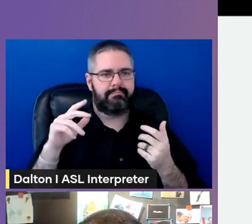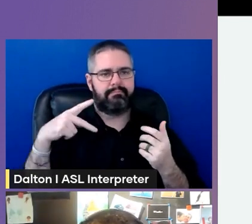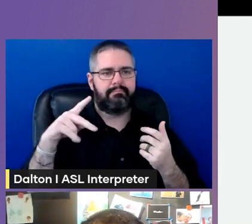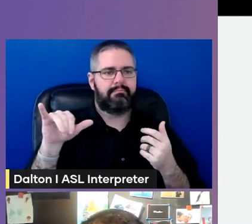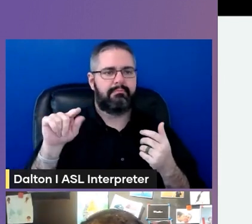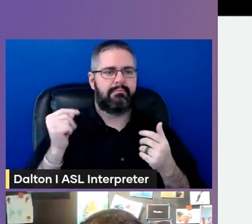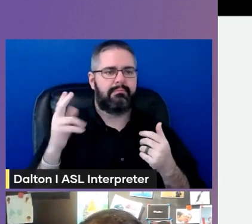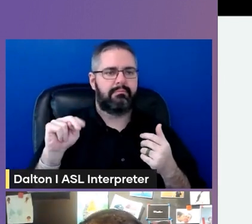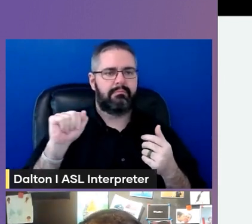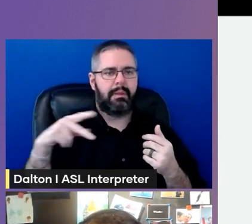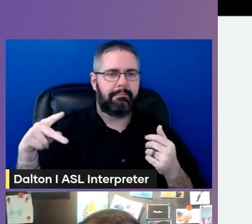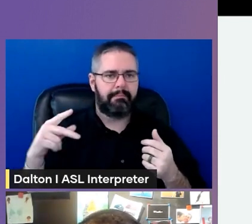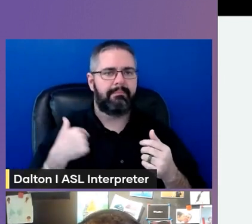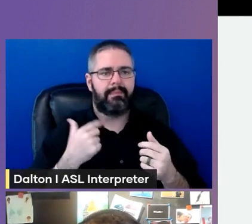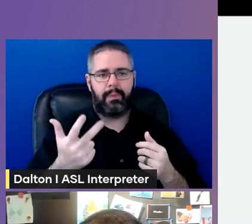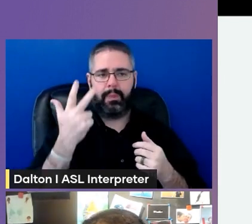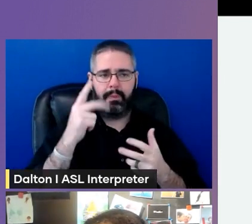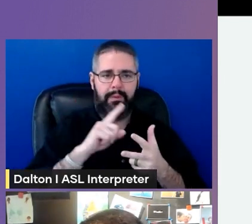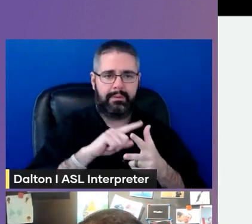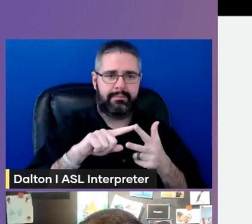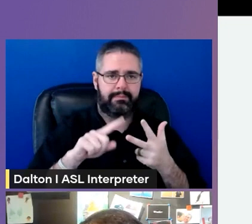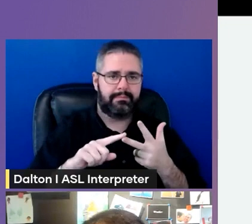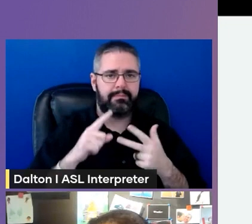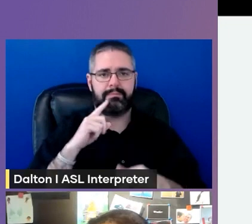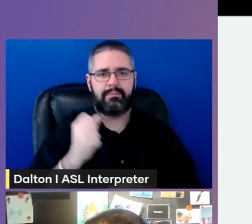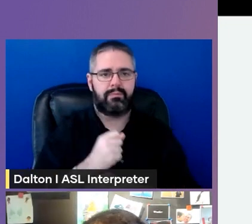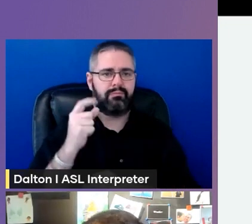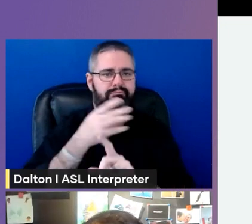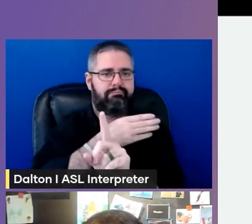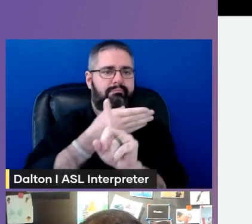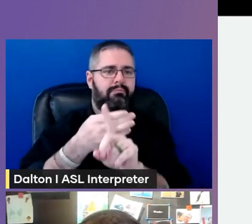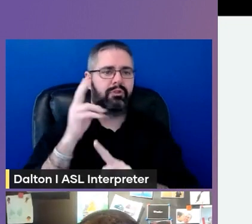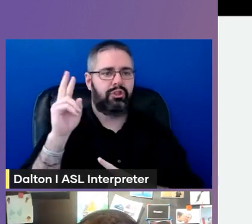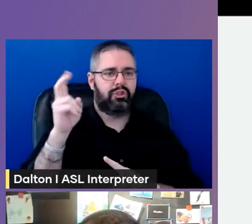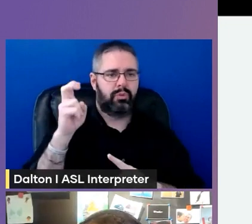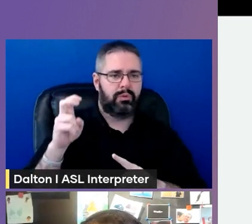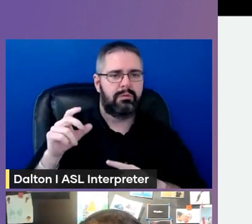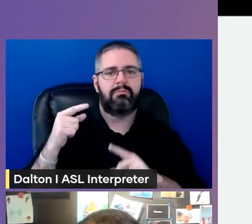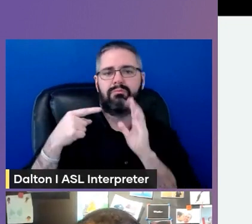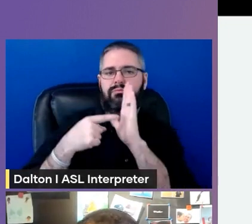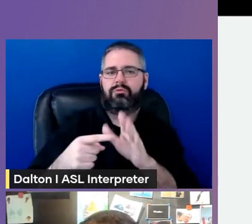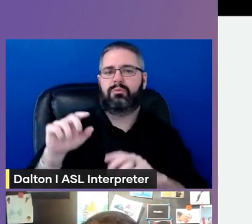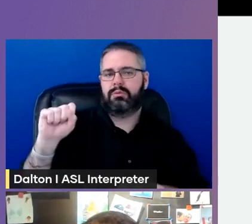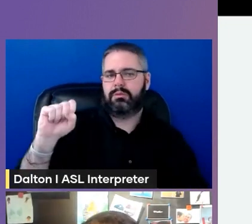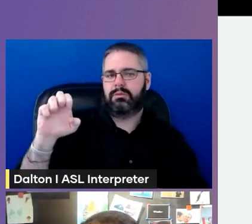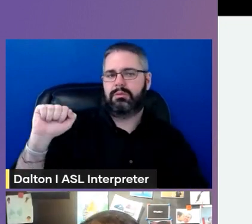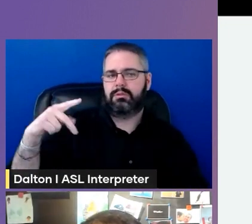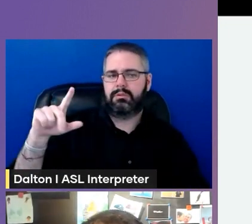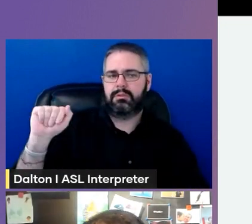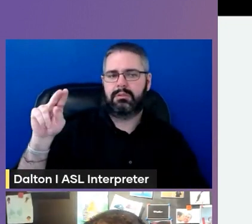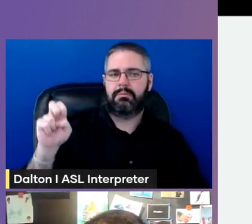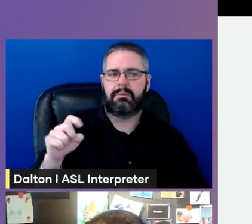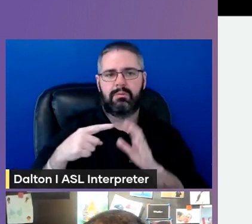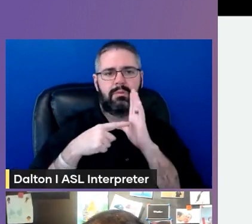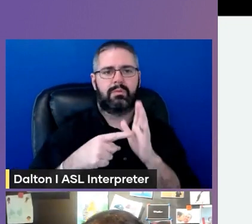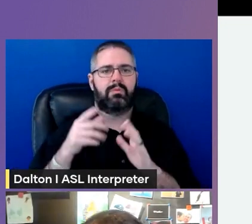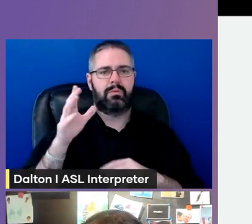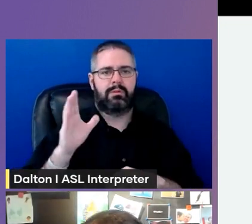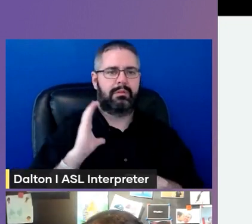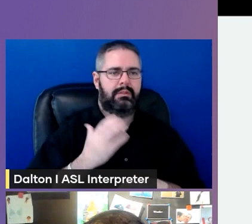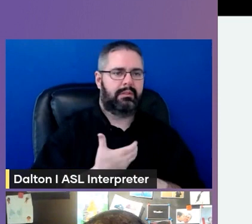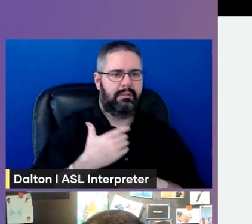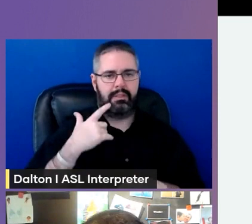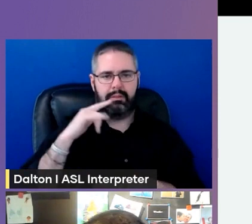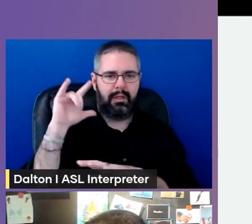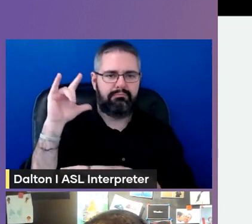3 routes, gets a 200, shows you a seaplane where we're going to stick with the aeronautic theme today. A 404